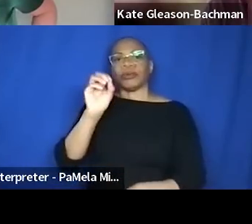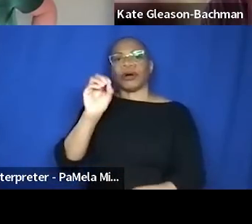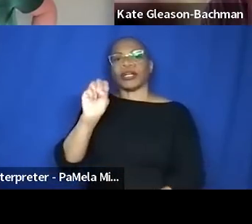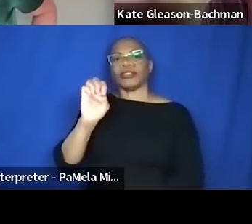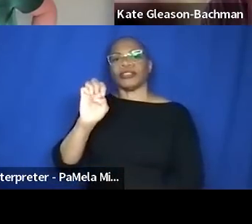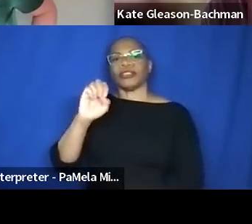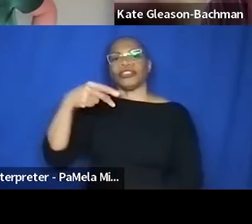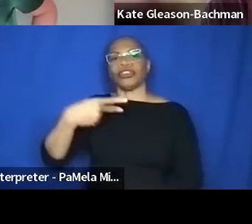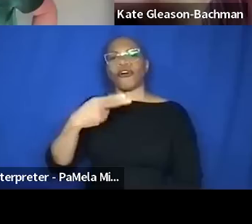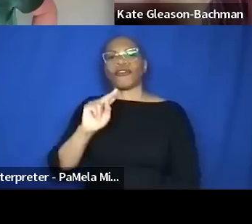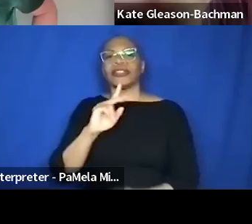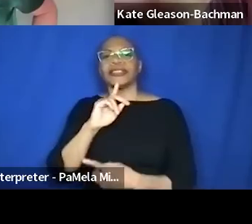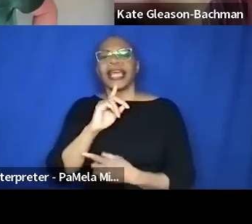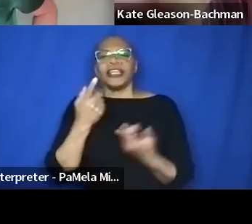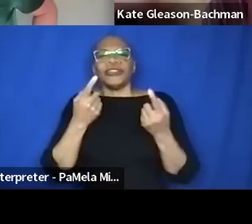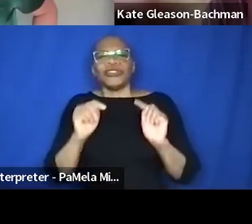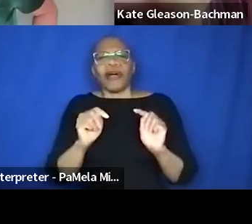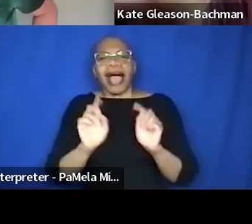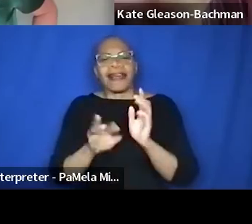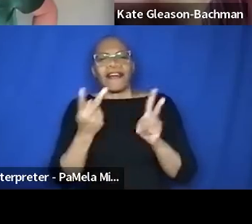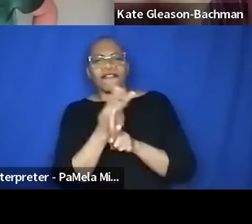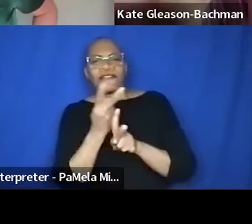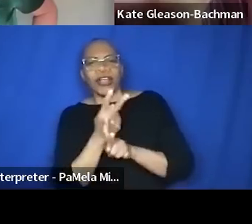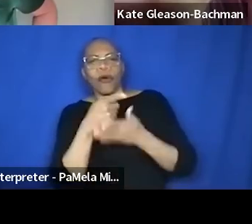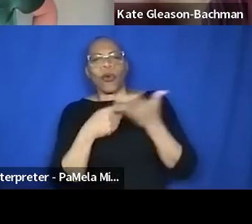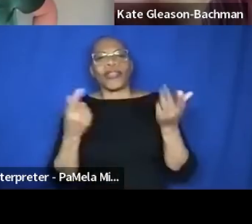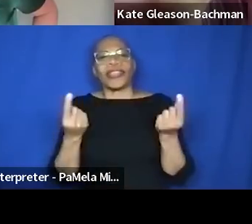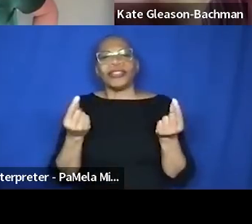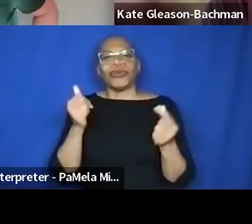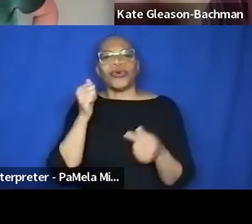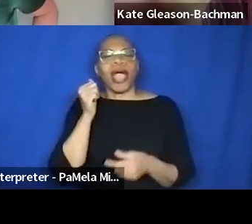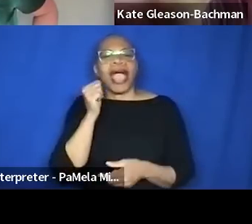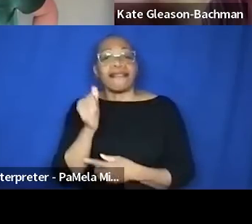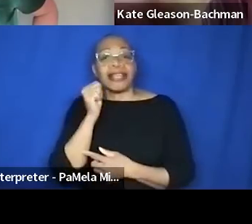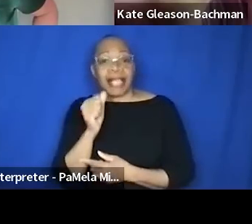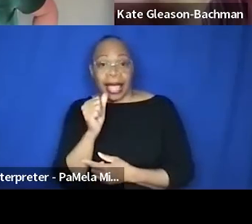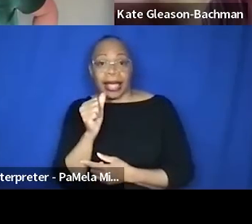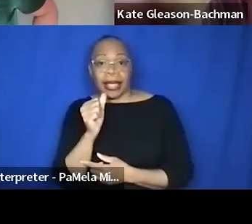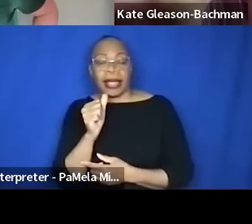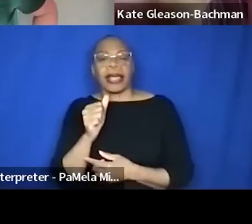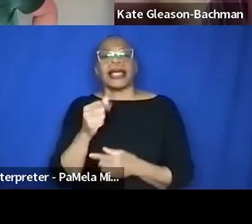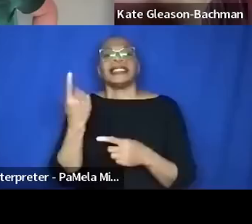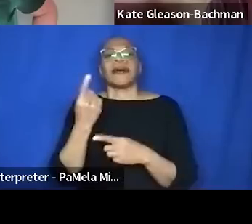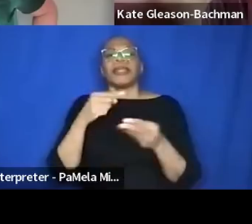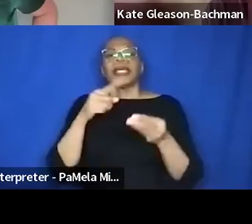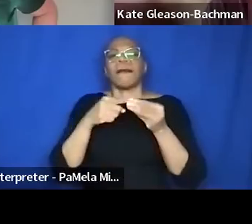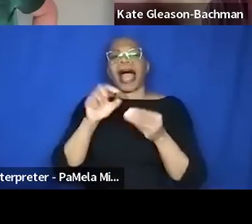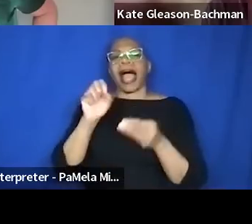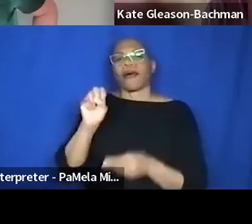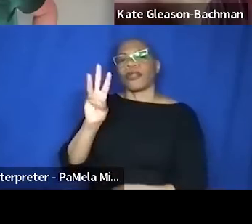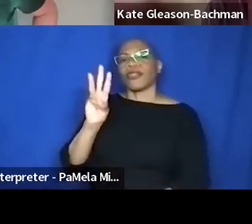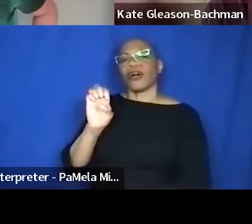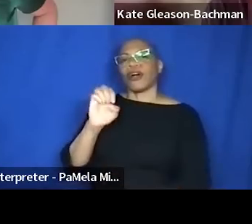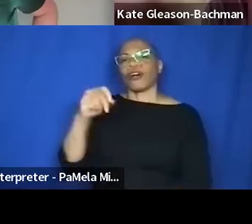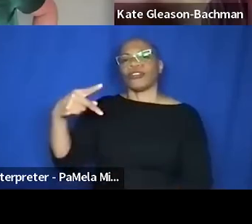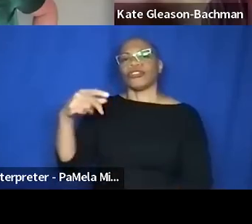like what the routines is, because the sweeps been happening. Because one of the things about the sweeps is, we're pretty sure we all can relate to,